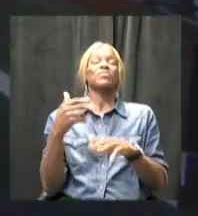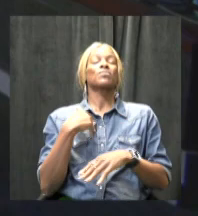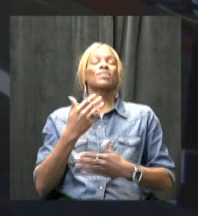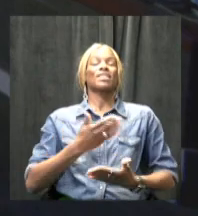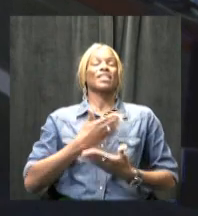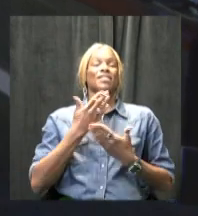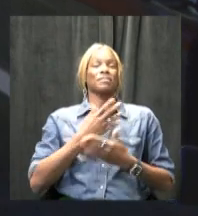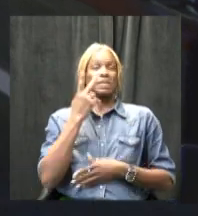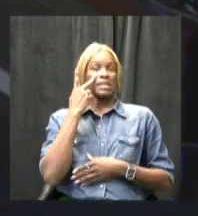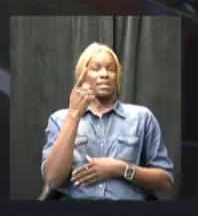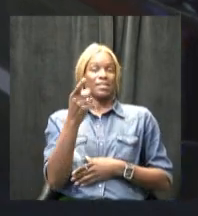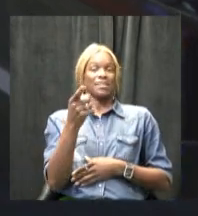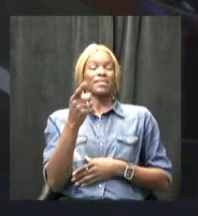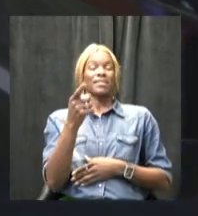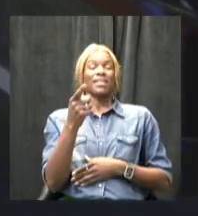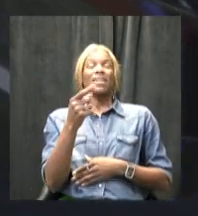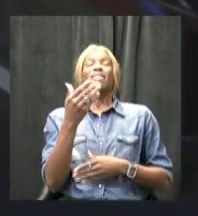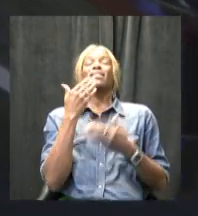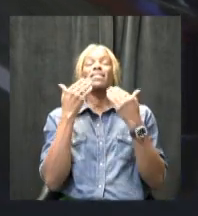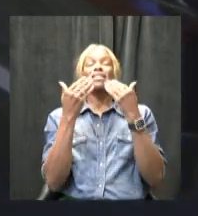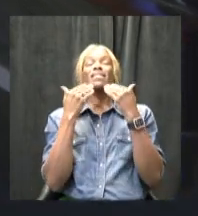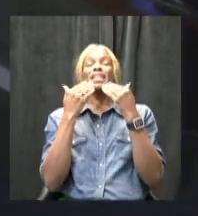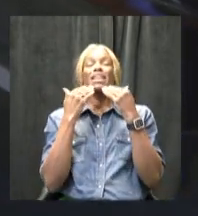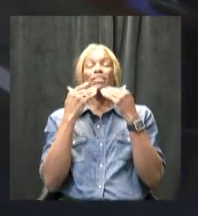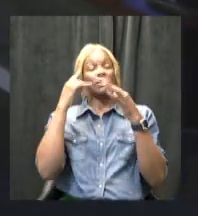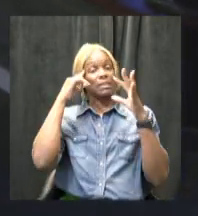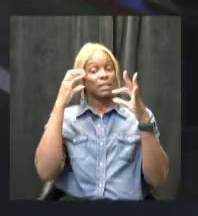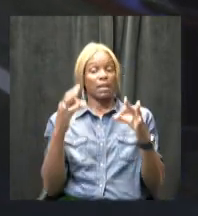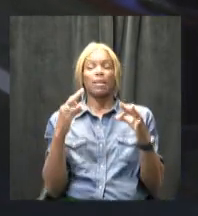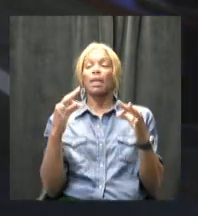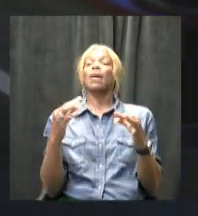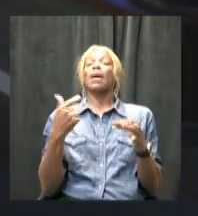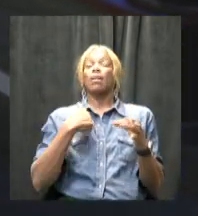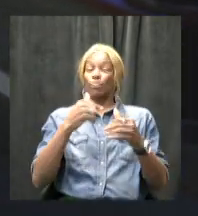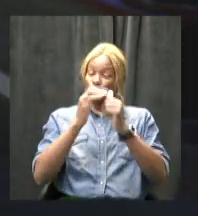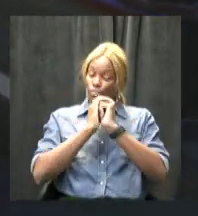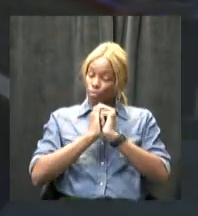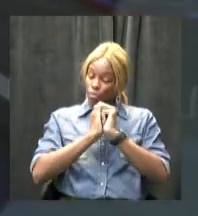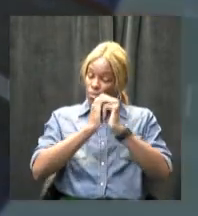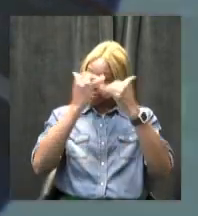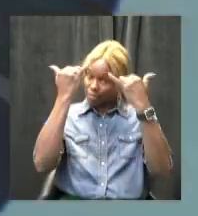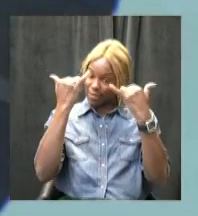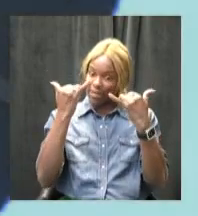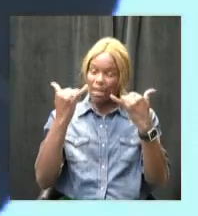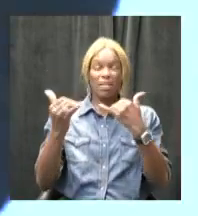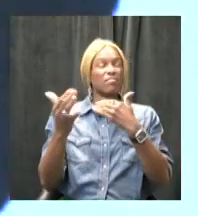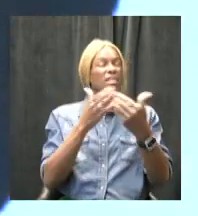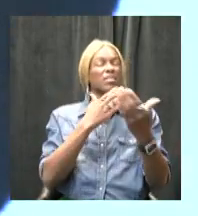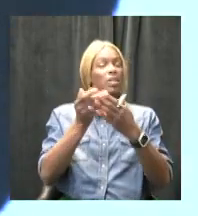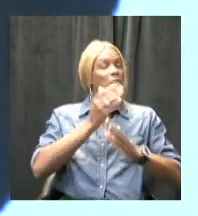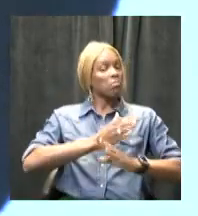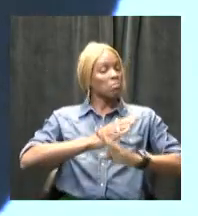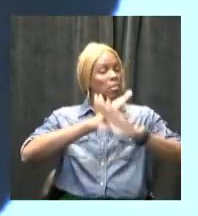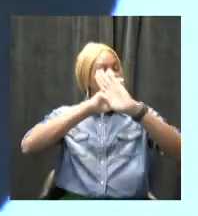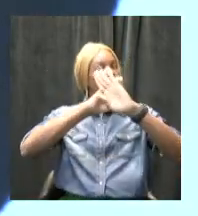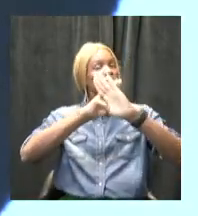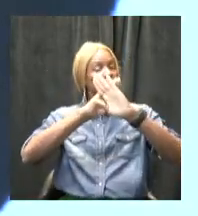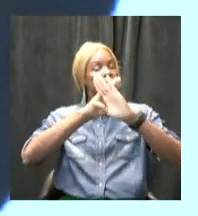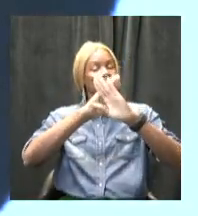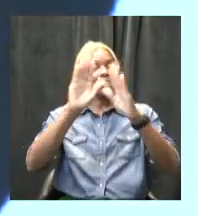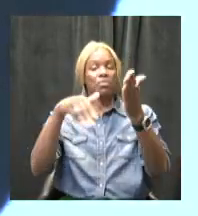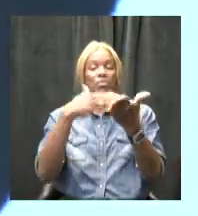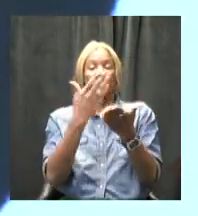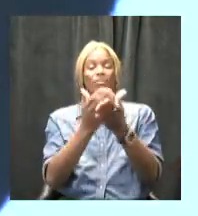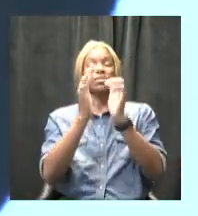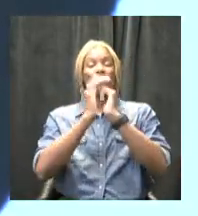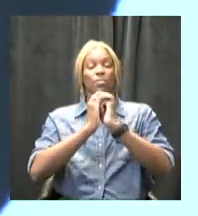you on today. Thank you for pressing through, making up in your mind. Listen, I'm going to worship today. Nothing's going to stop me from getting to worship,